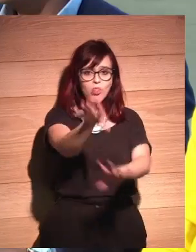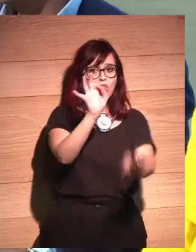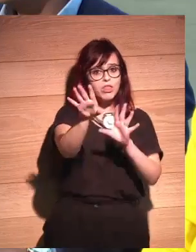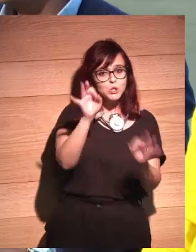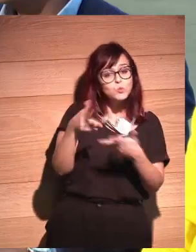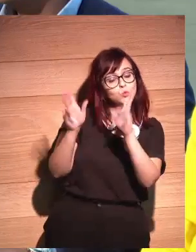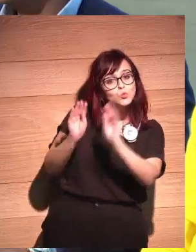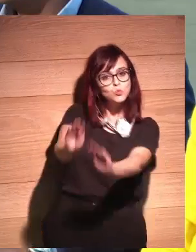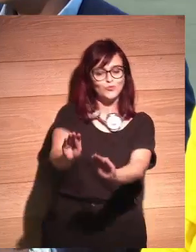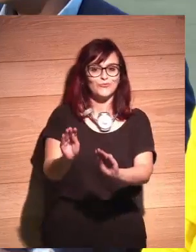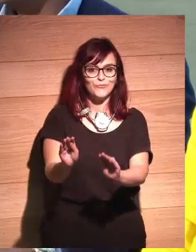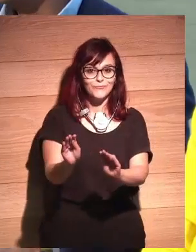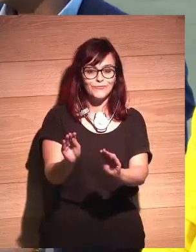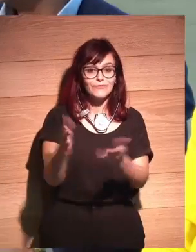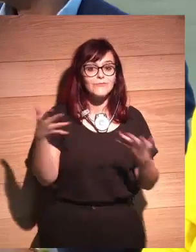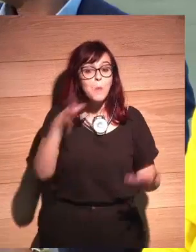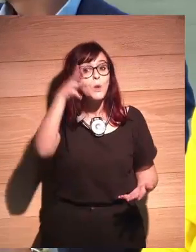that's where I think that you.